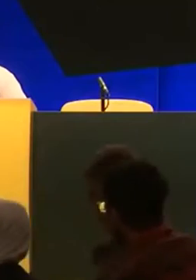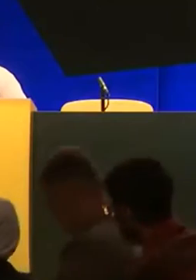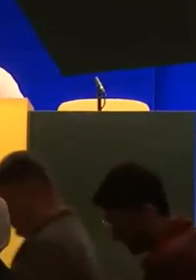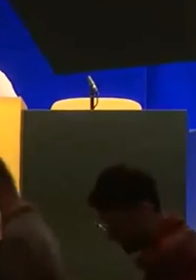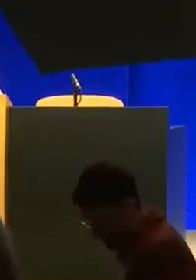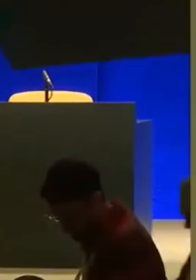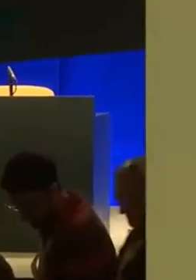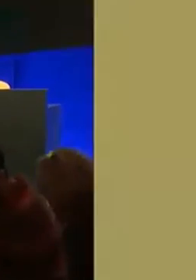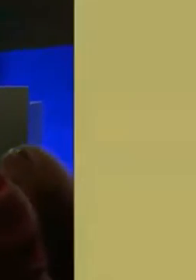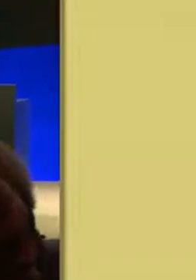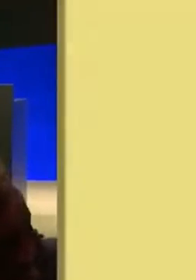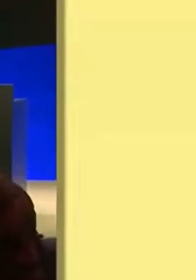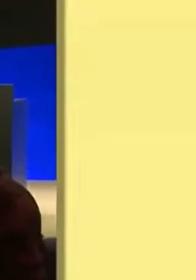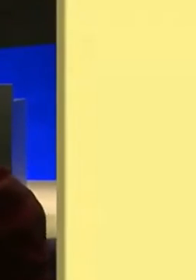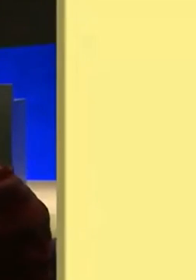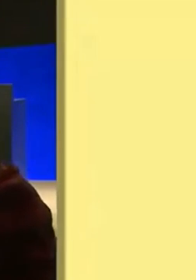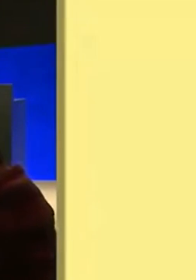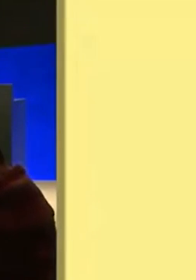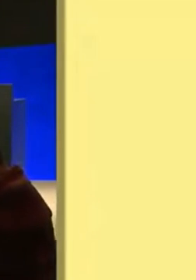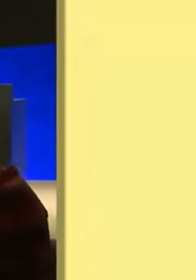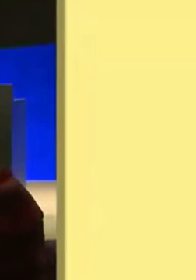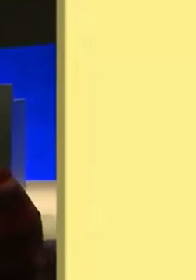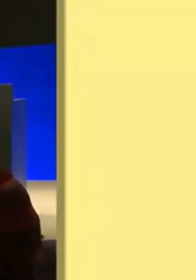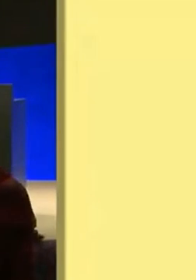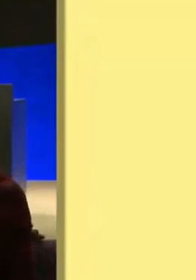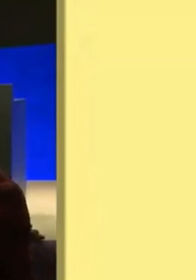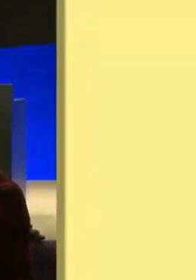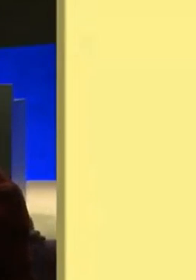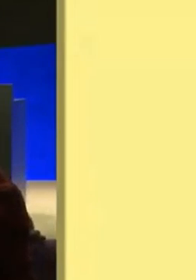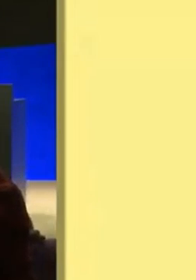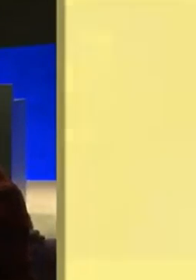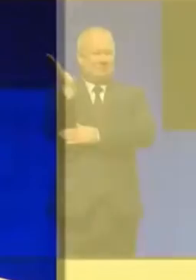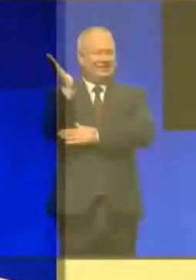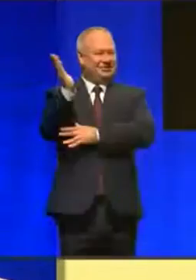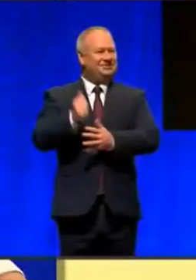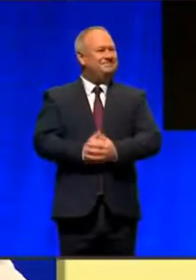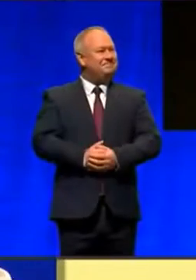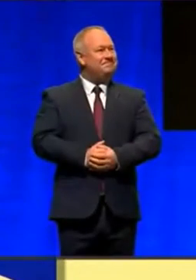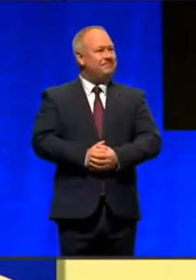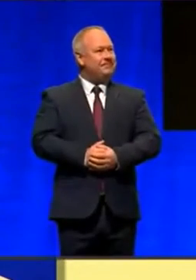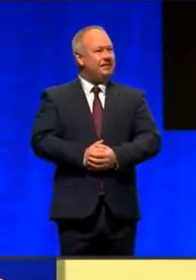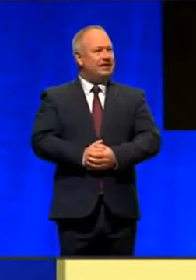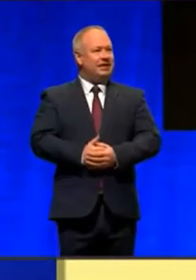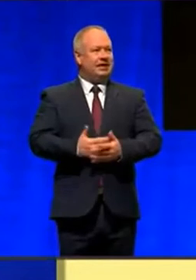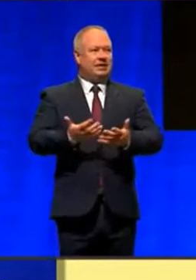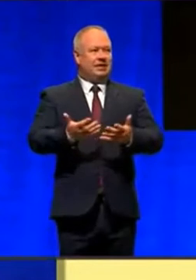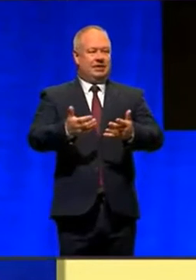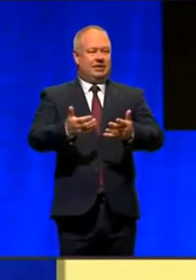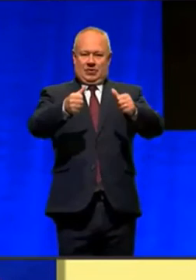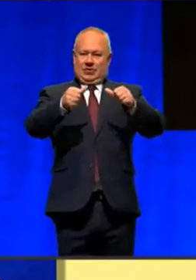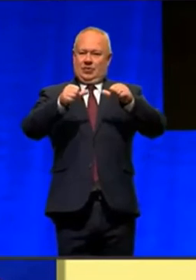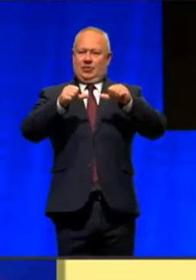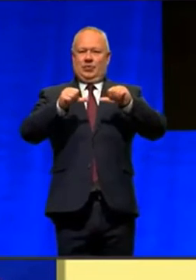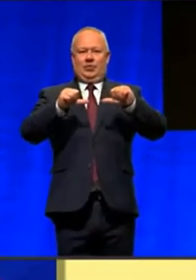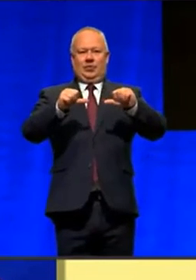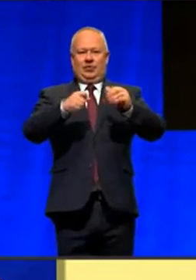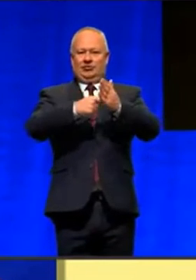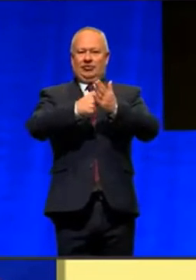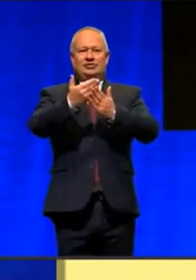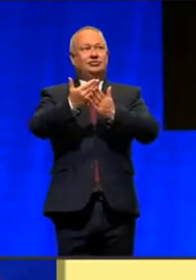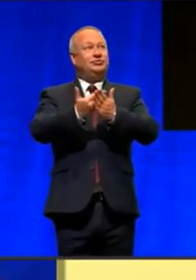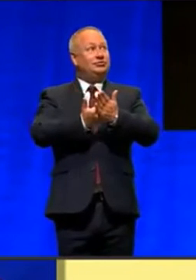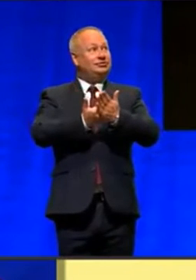Thank you to Ian for a fantastic speech there. Delegates, let's move on with our